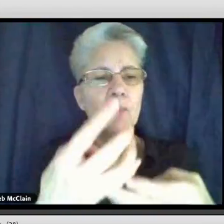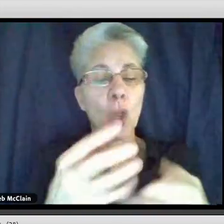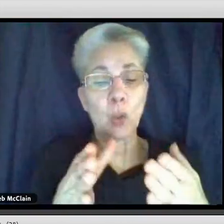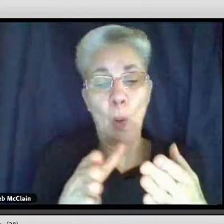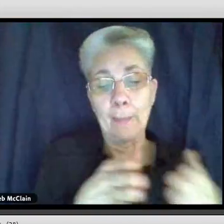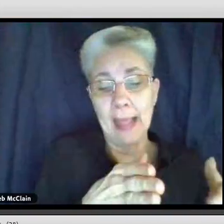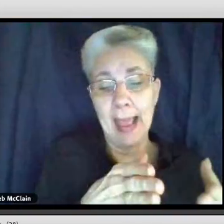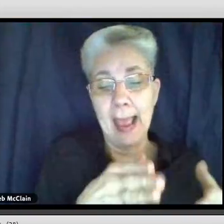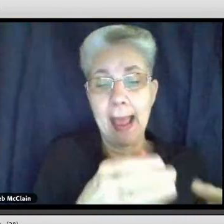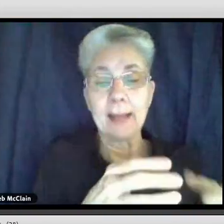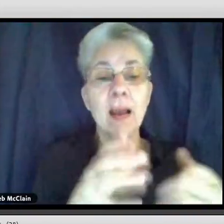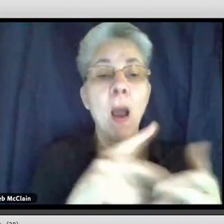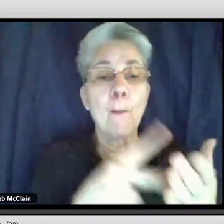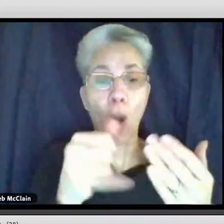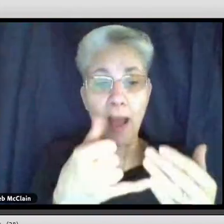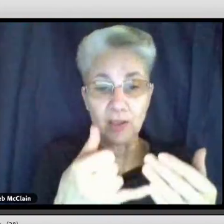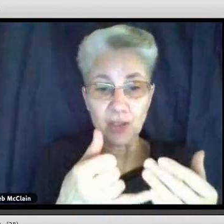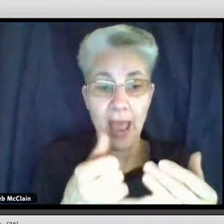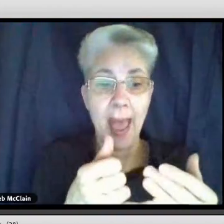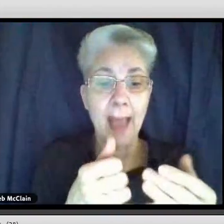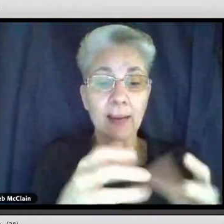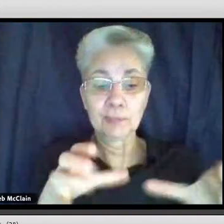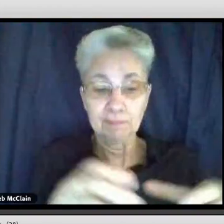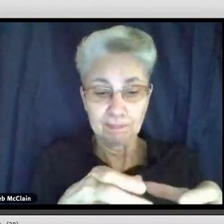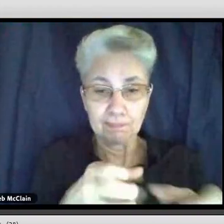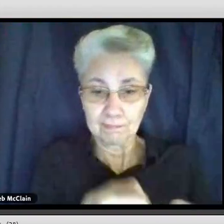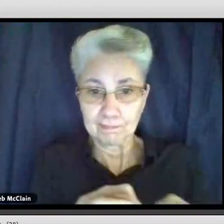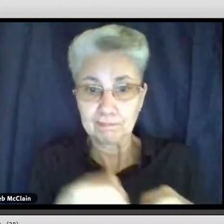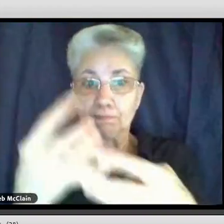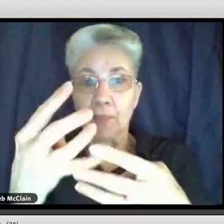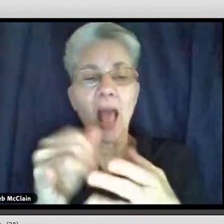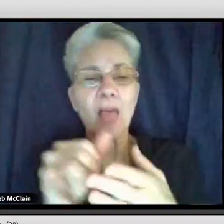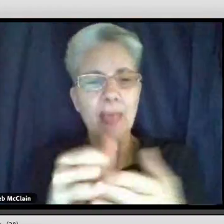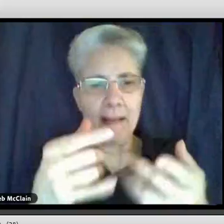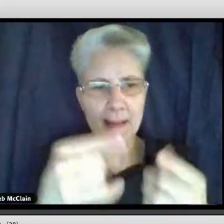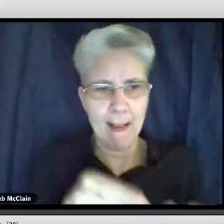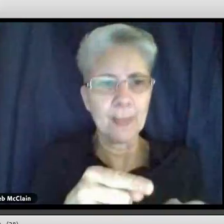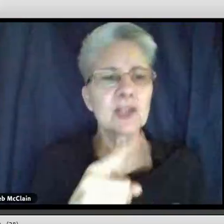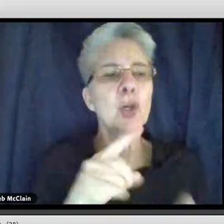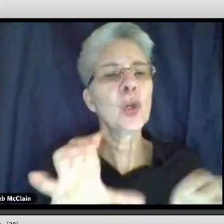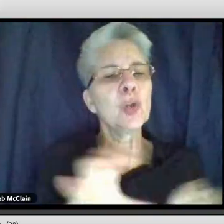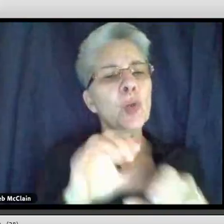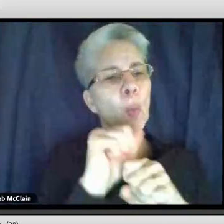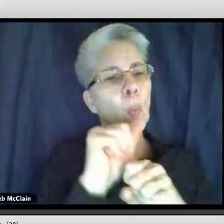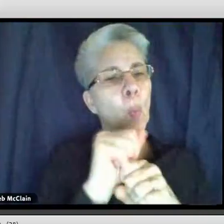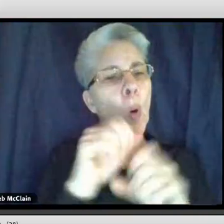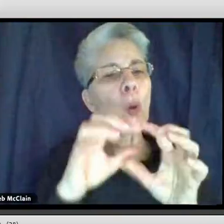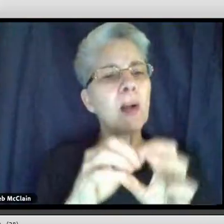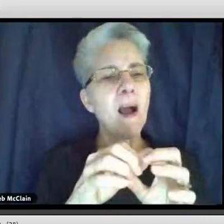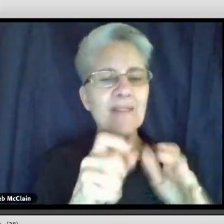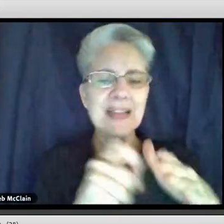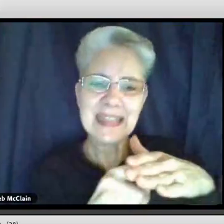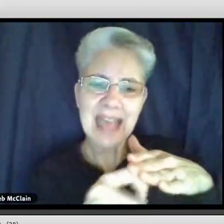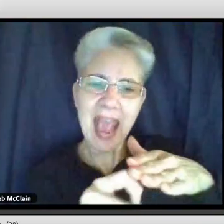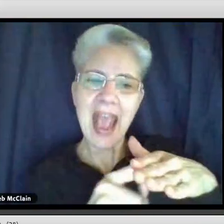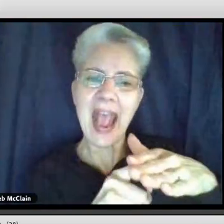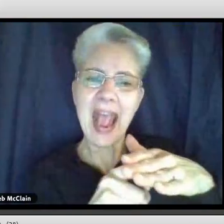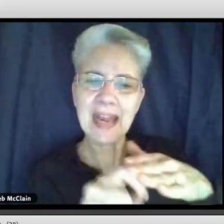a digitization project, and that's where that selection process often occurs. You do the work of scanning or imaging